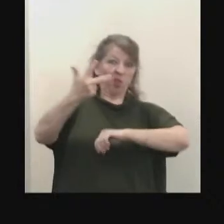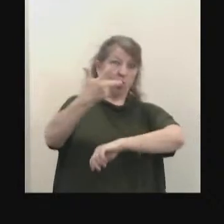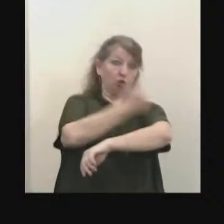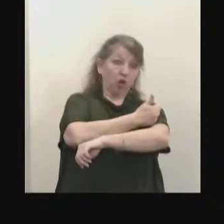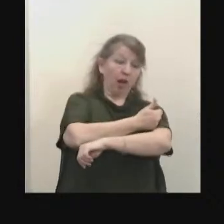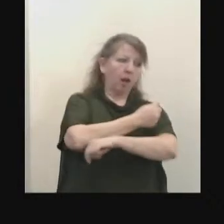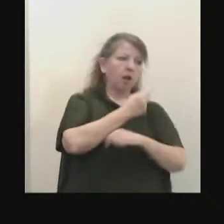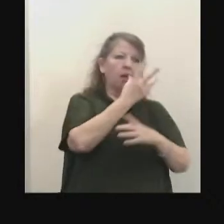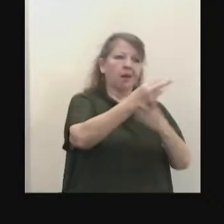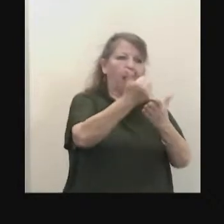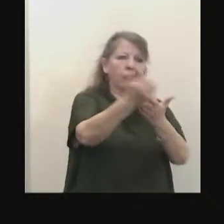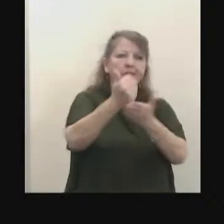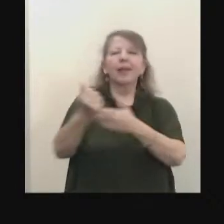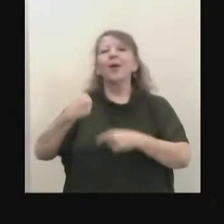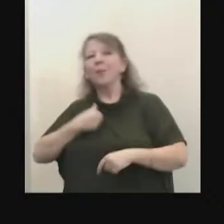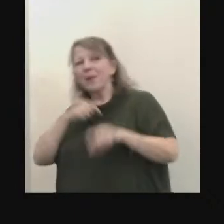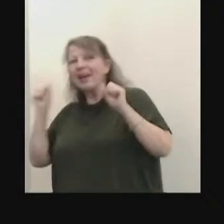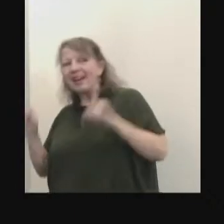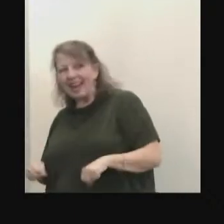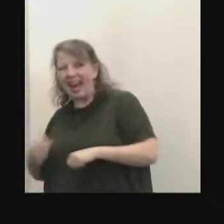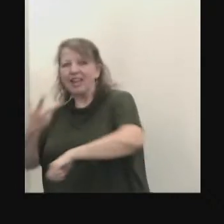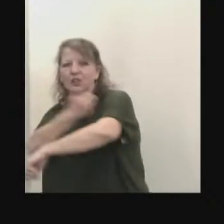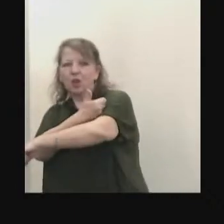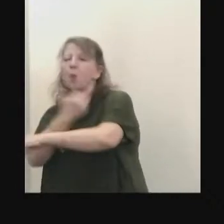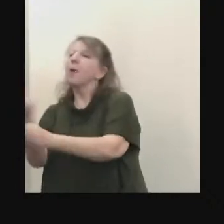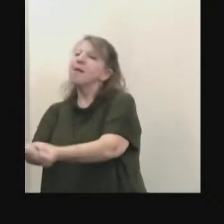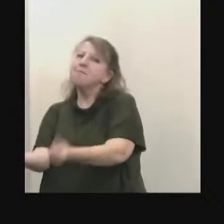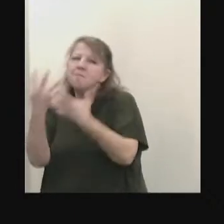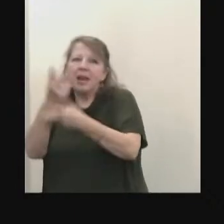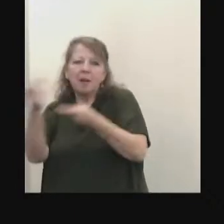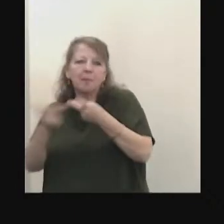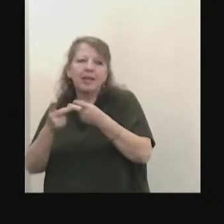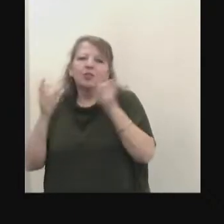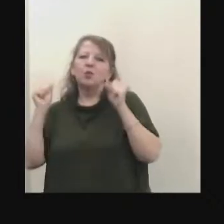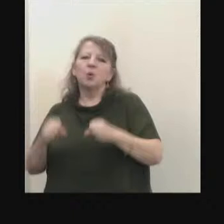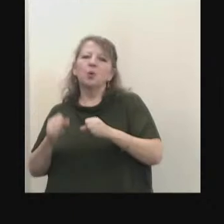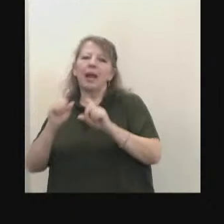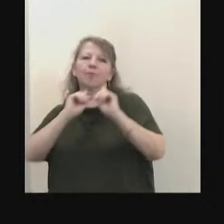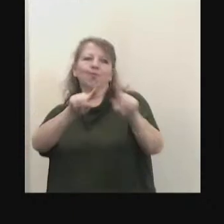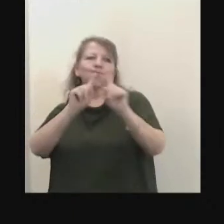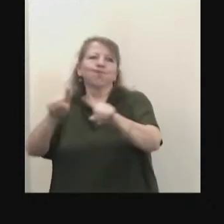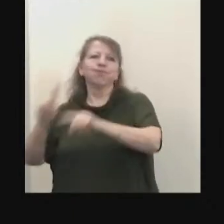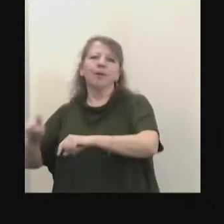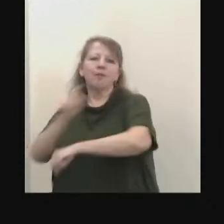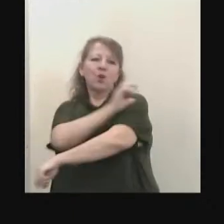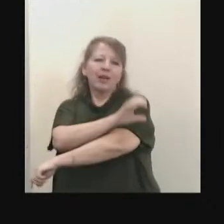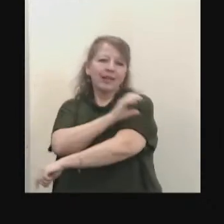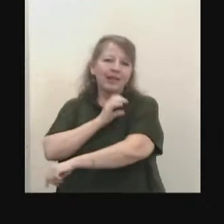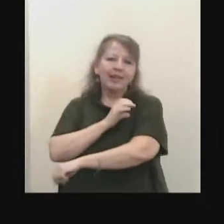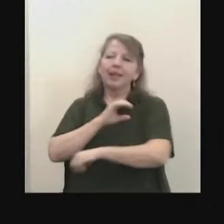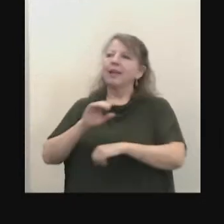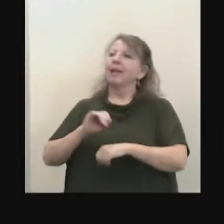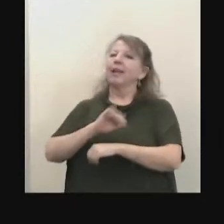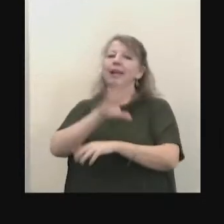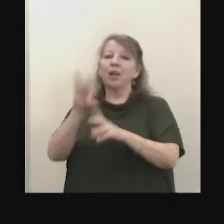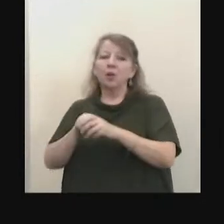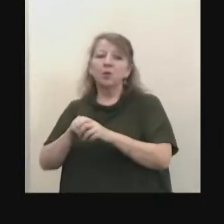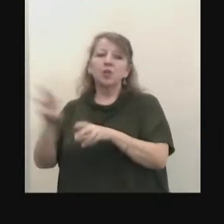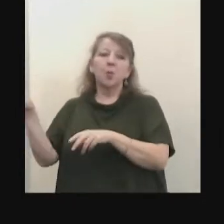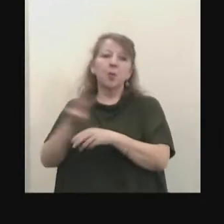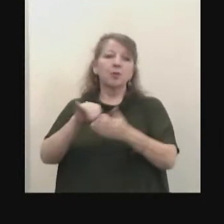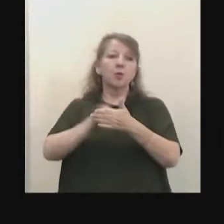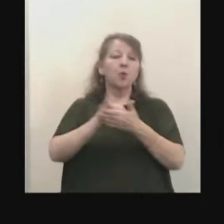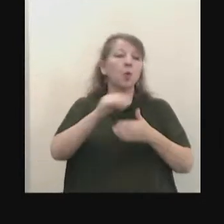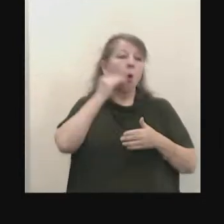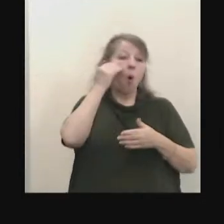ability to booster people. We have multiple locations that we're doing clinics, including working with Western New York Home Care in a location in